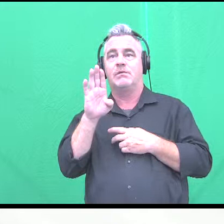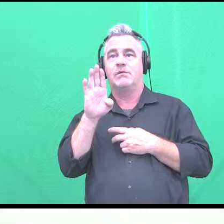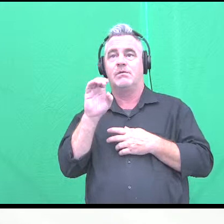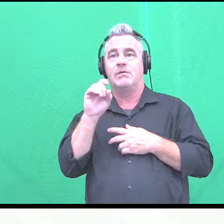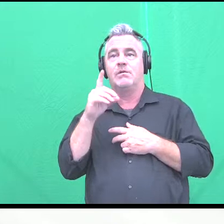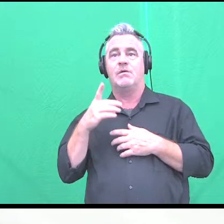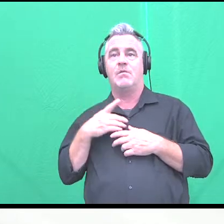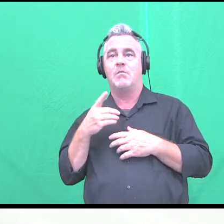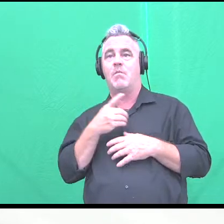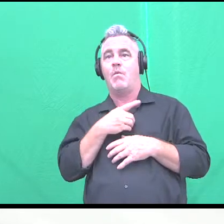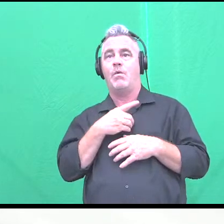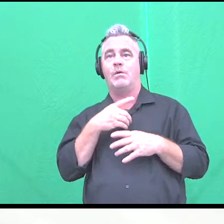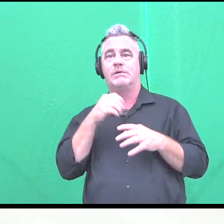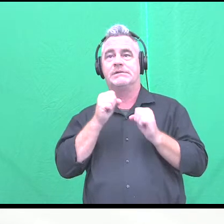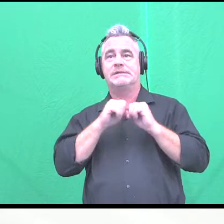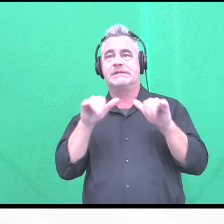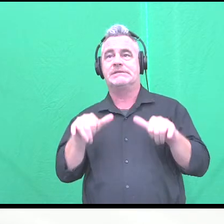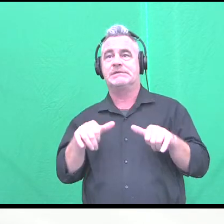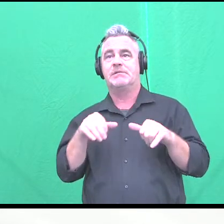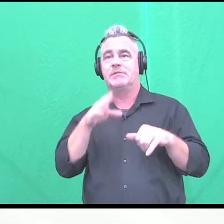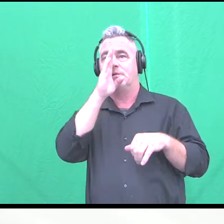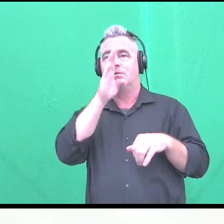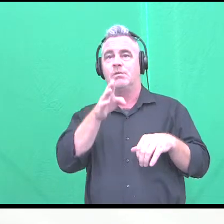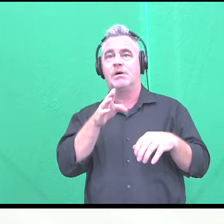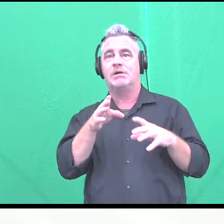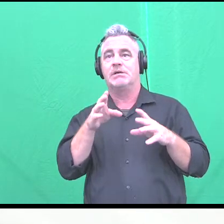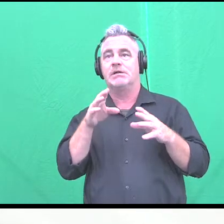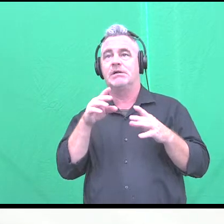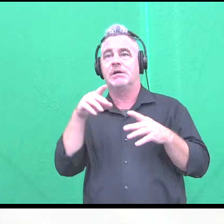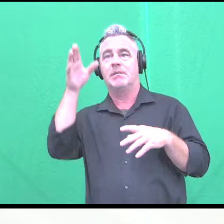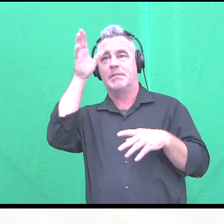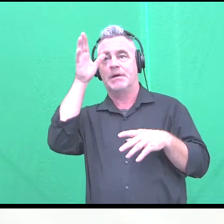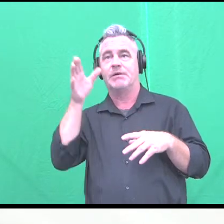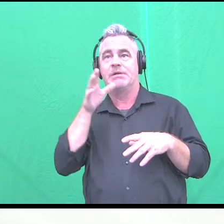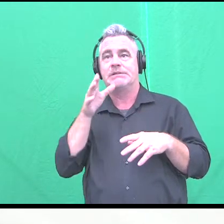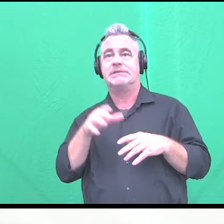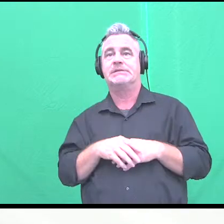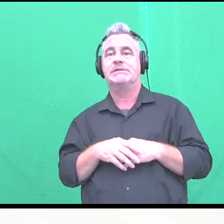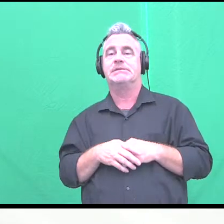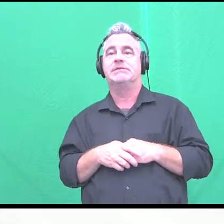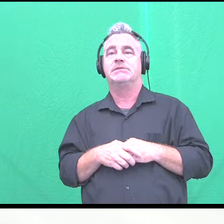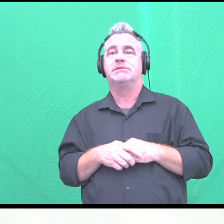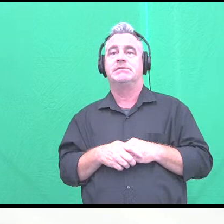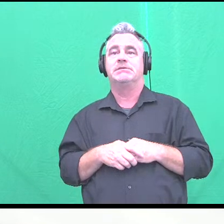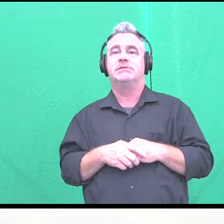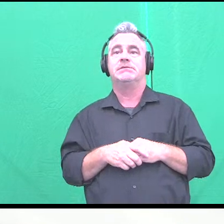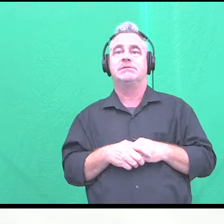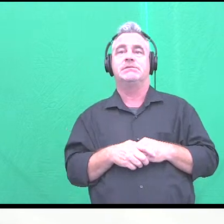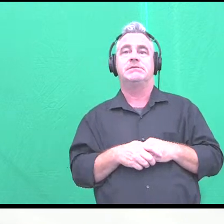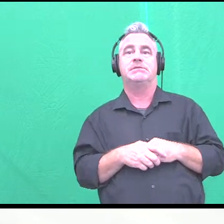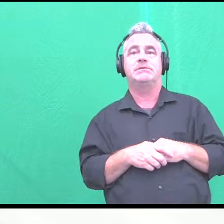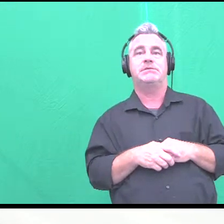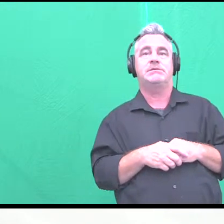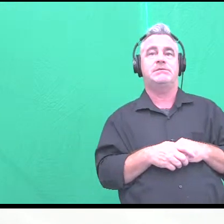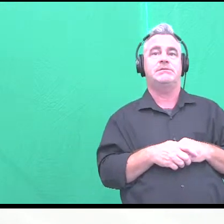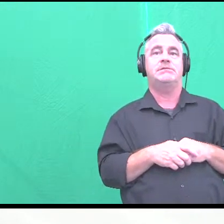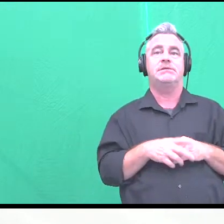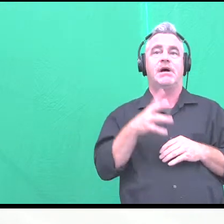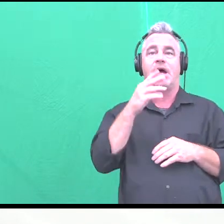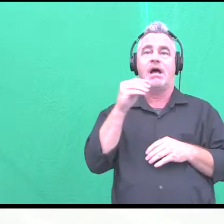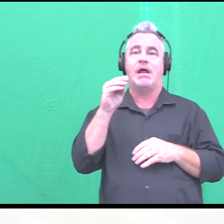do more of those than we usually do. And of course, you did that through the mobile app as